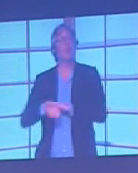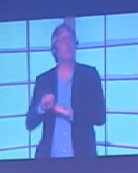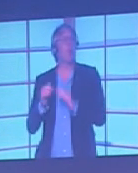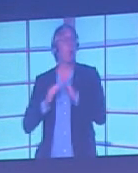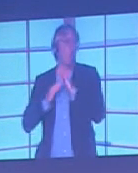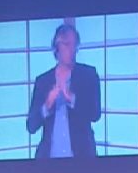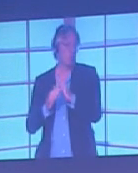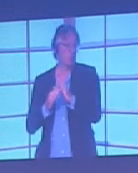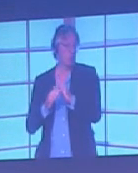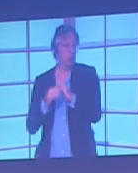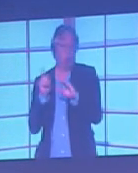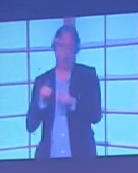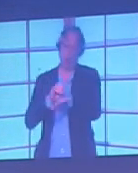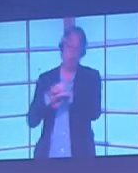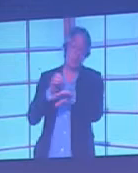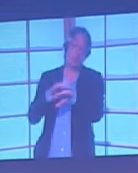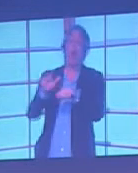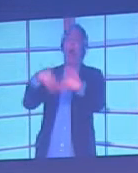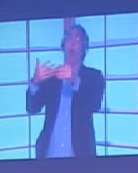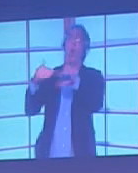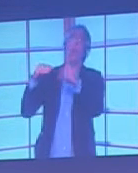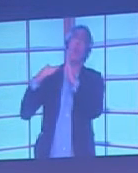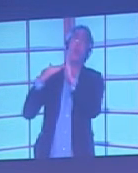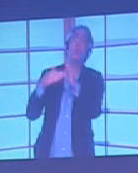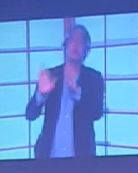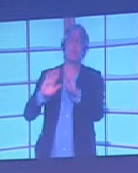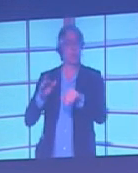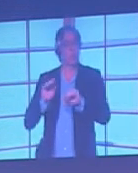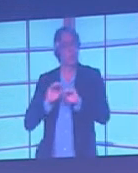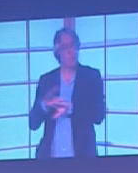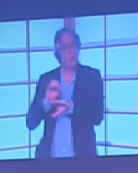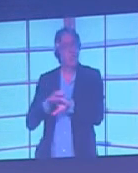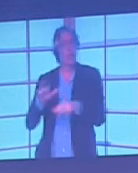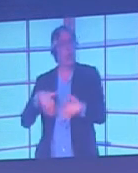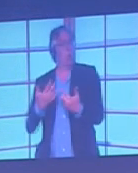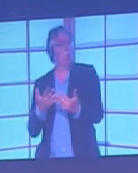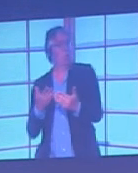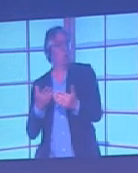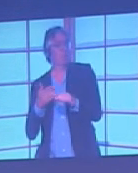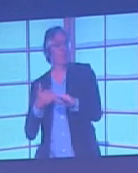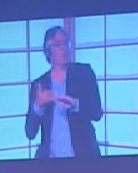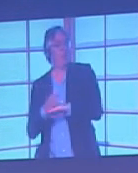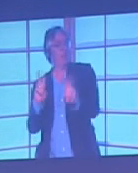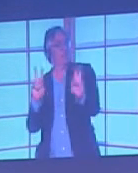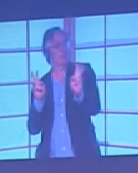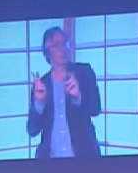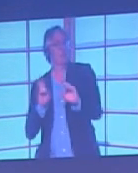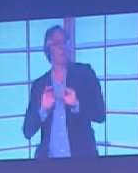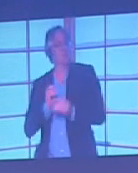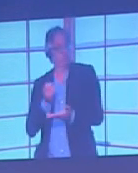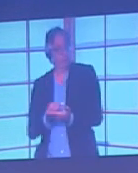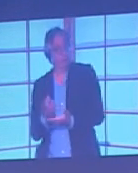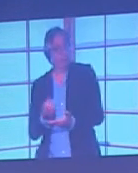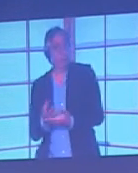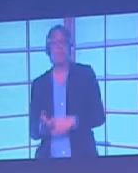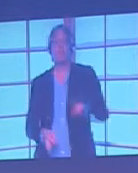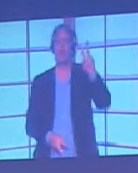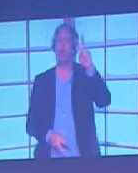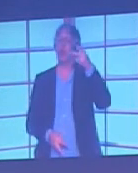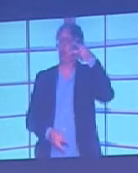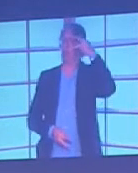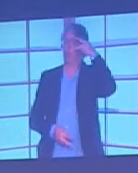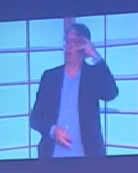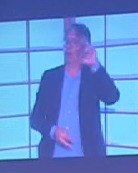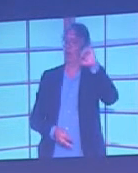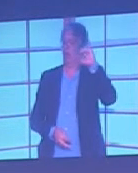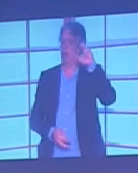on access, not on coaching, but on access. We need to be sure that VIPs and guests that